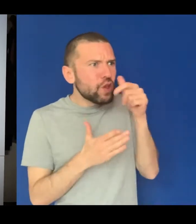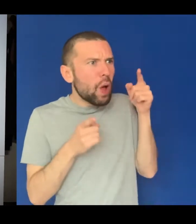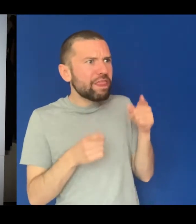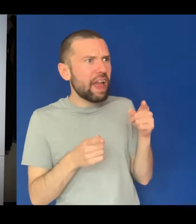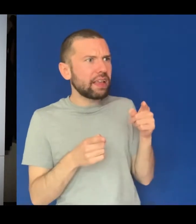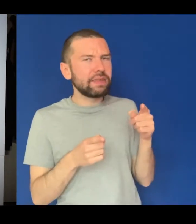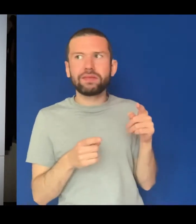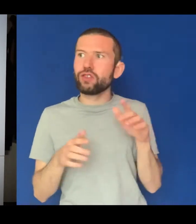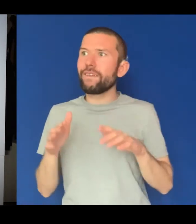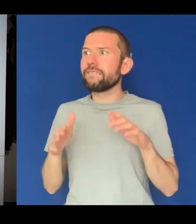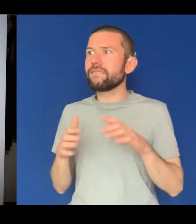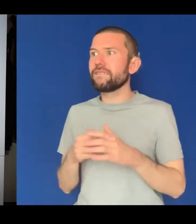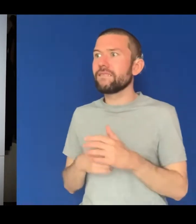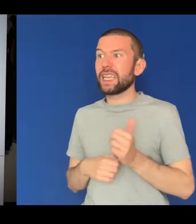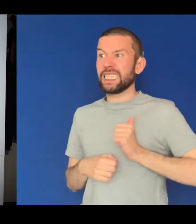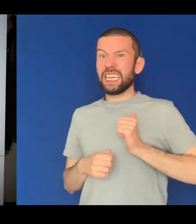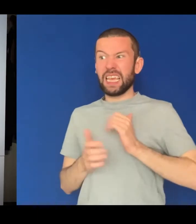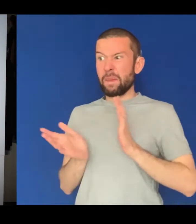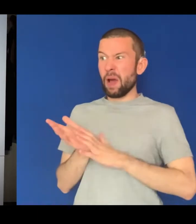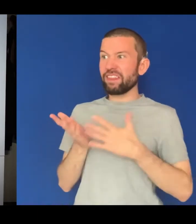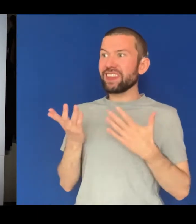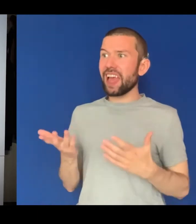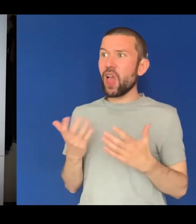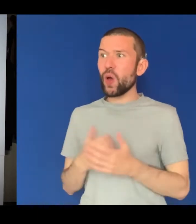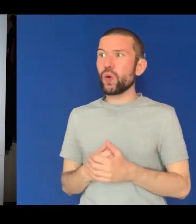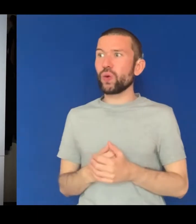For nearly a month.